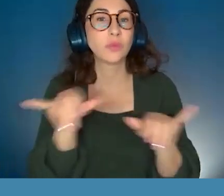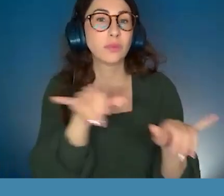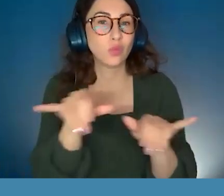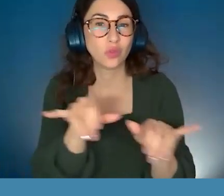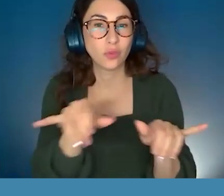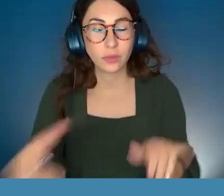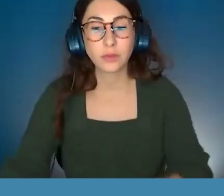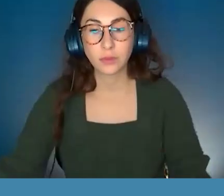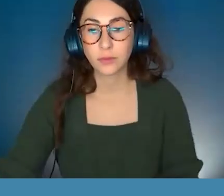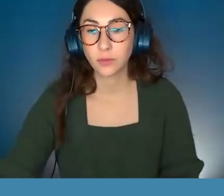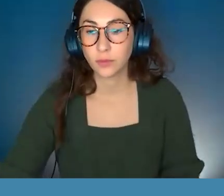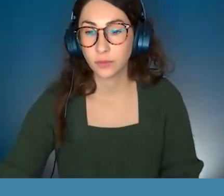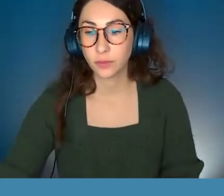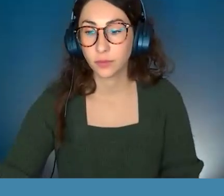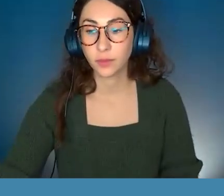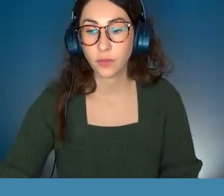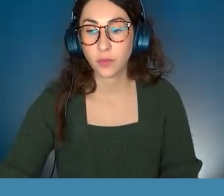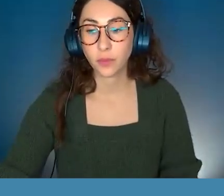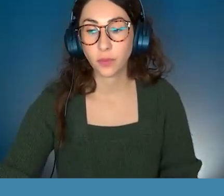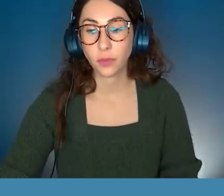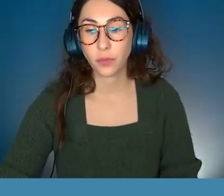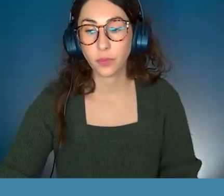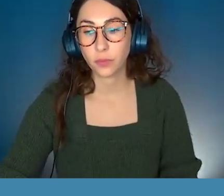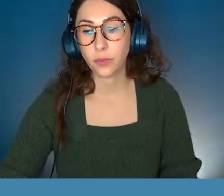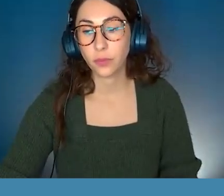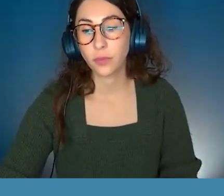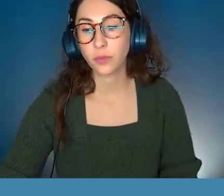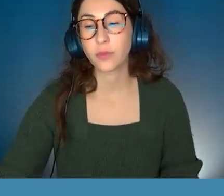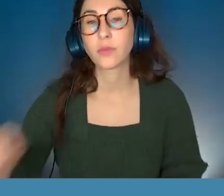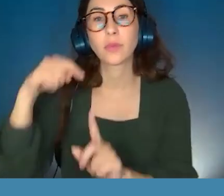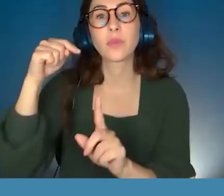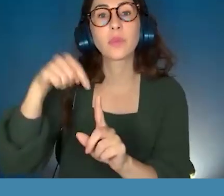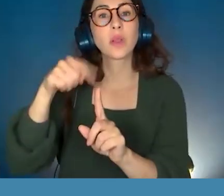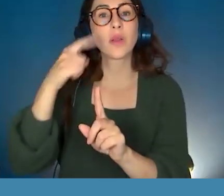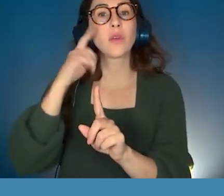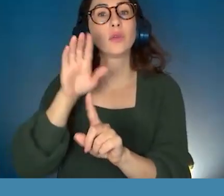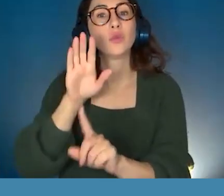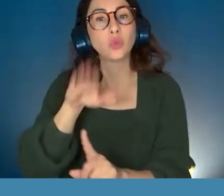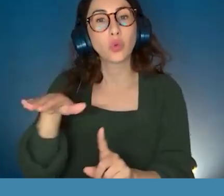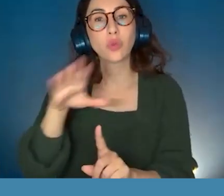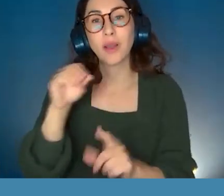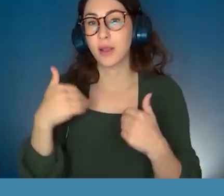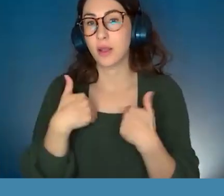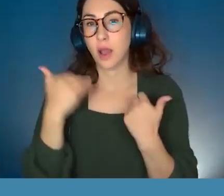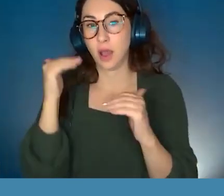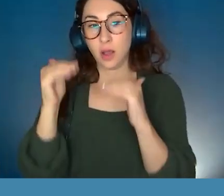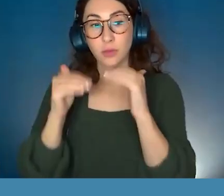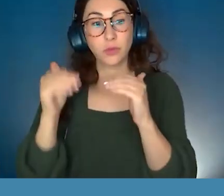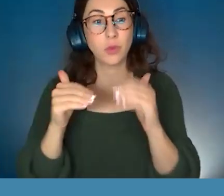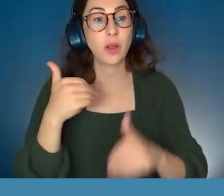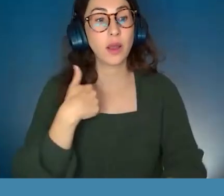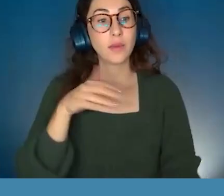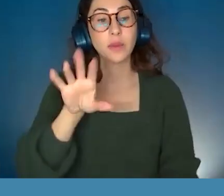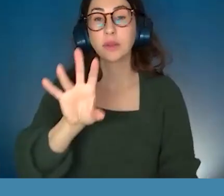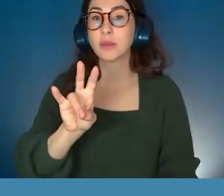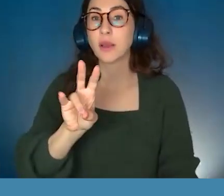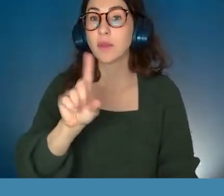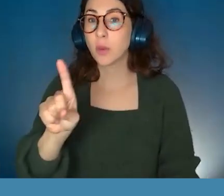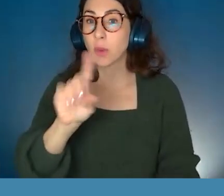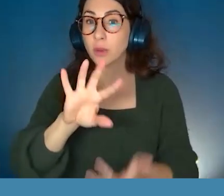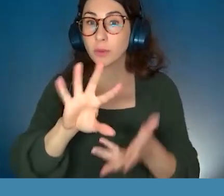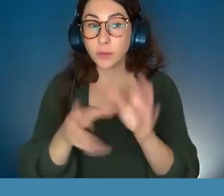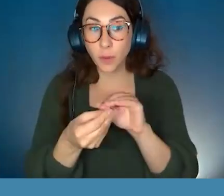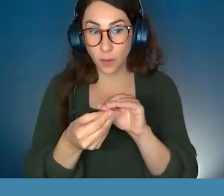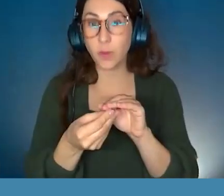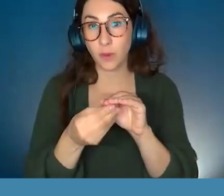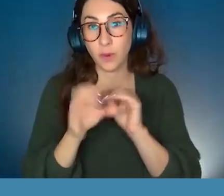adults, but these are meant for children and young adults. So in 2025, there were 71 total CAT teams in the state.